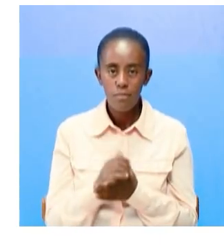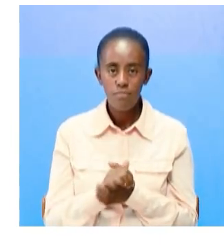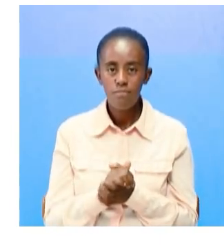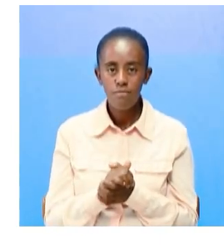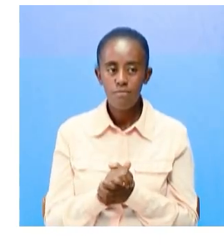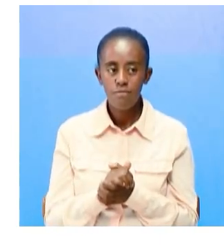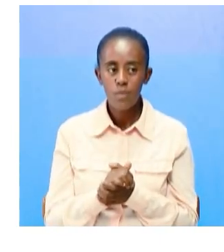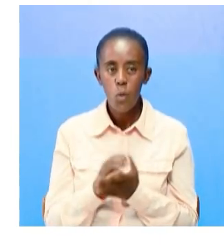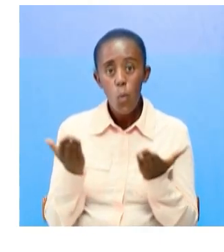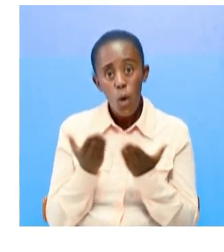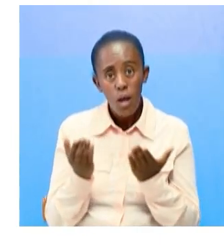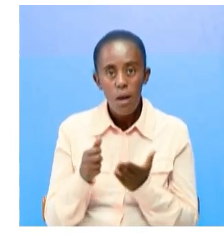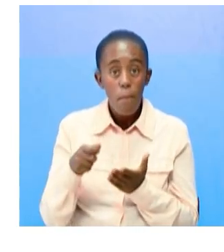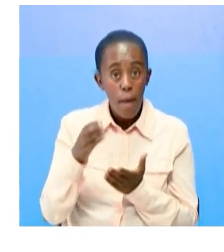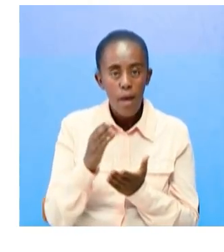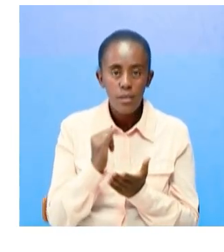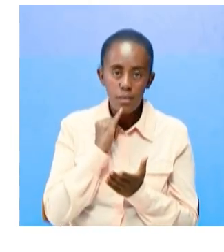where a bank is?